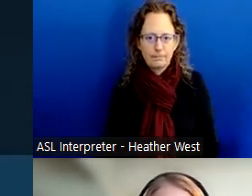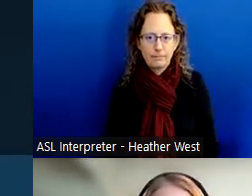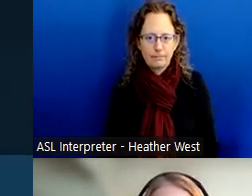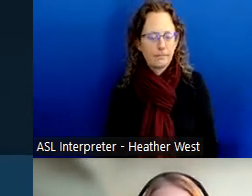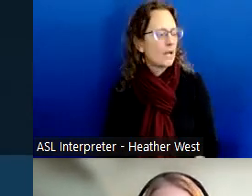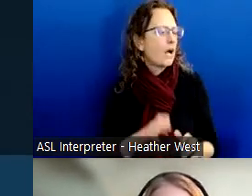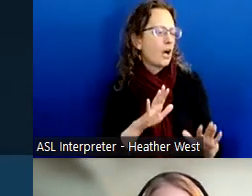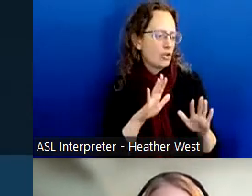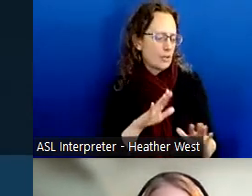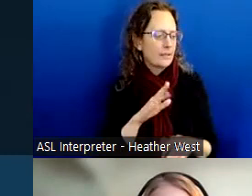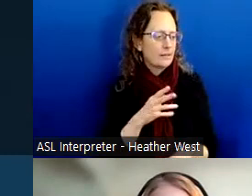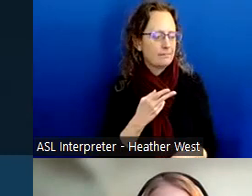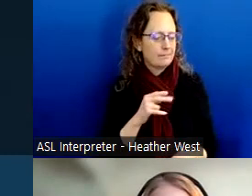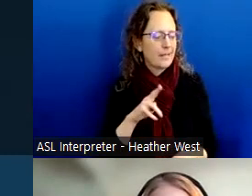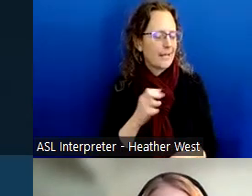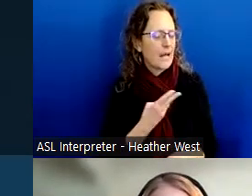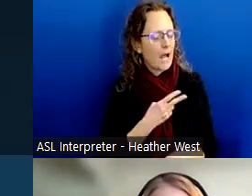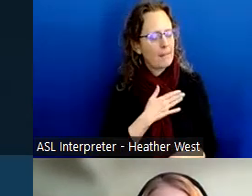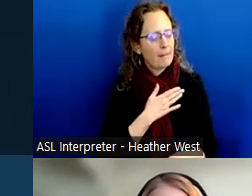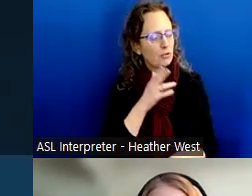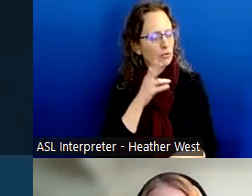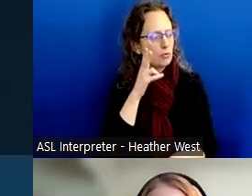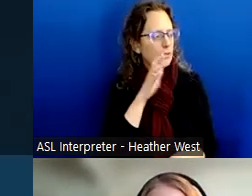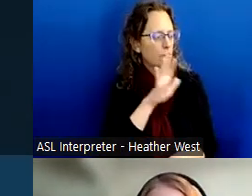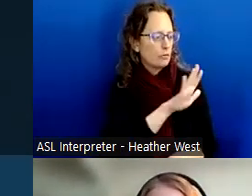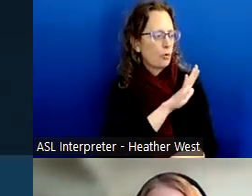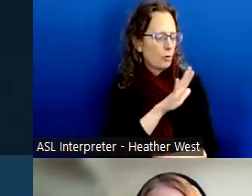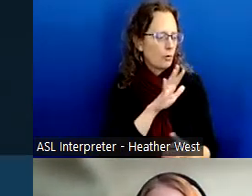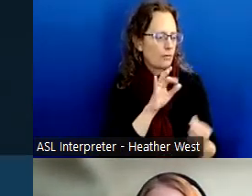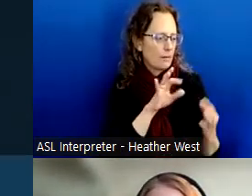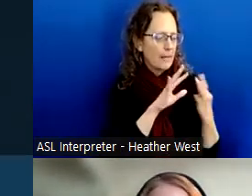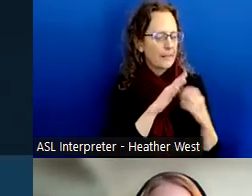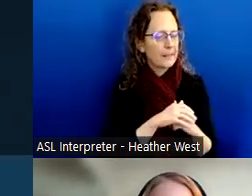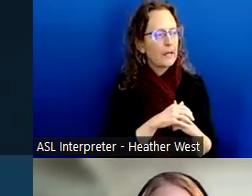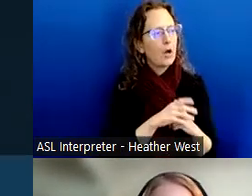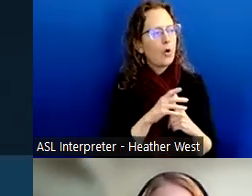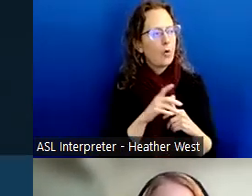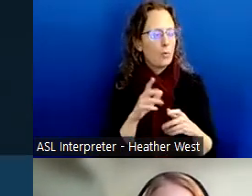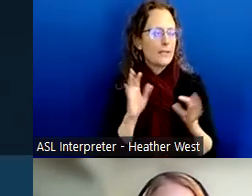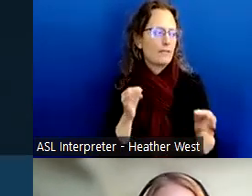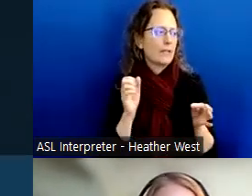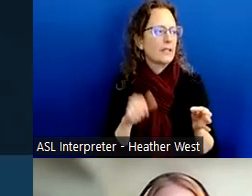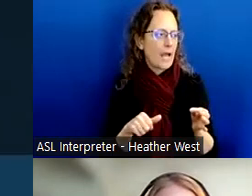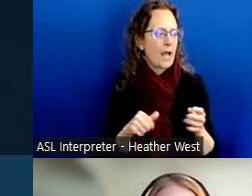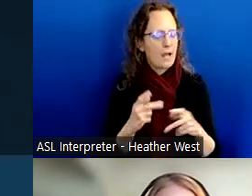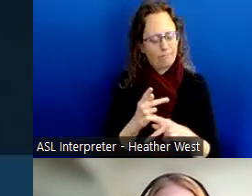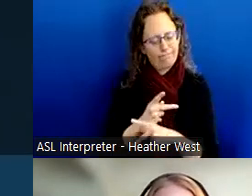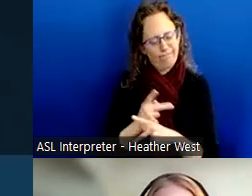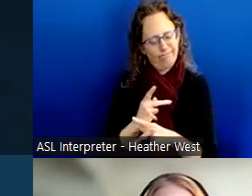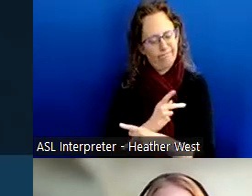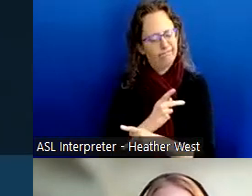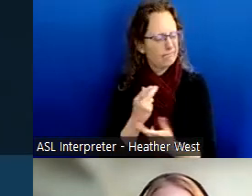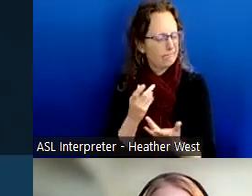Great. Yeah, no, I'm glad to hear that. And that's something that we can work on and share out with folks.